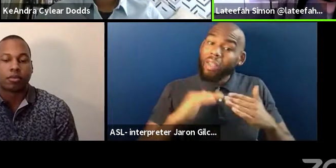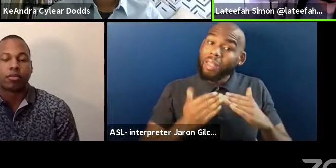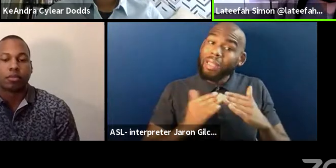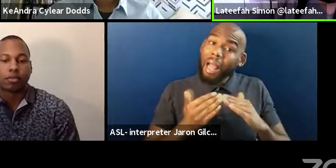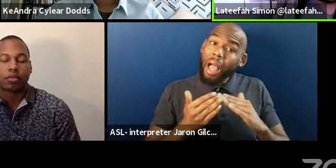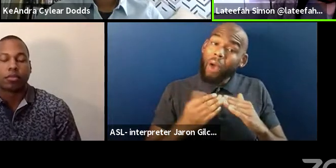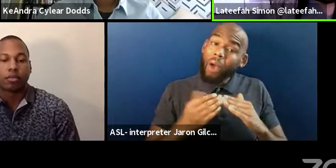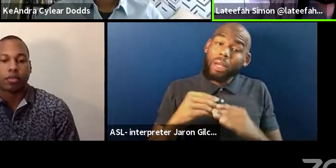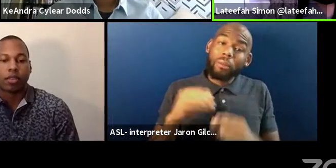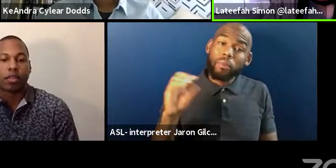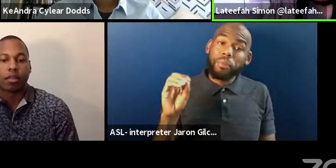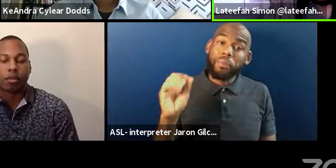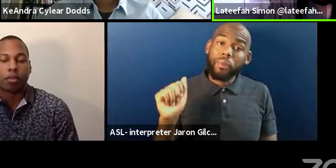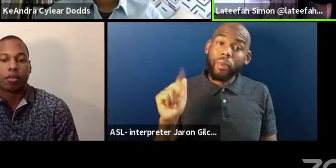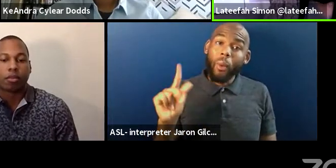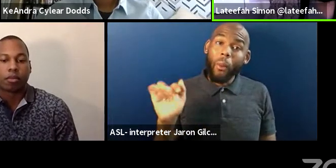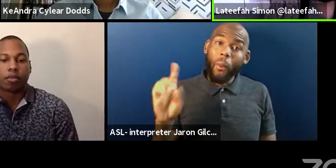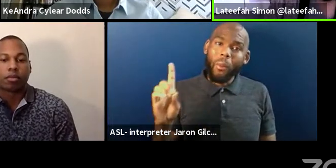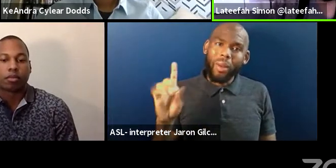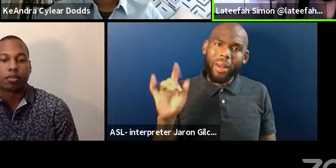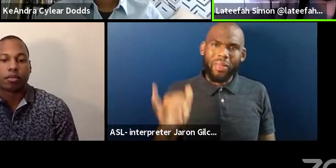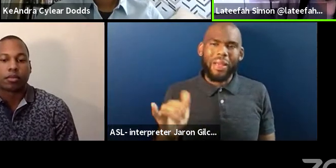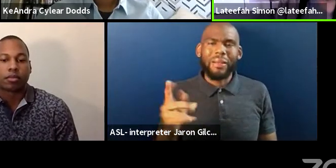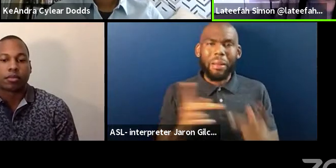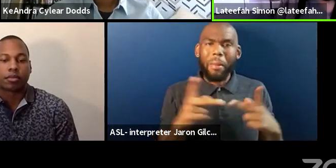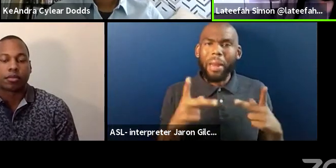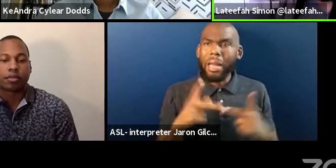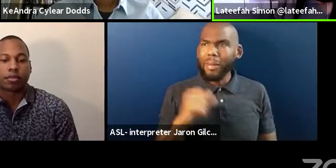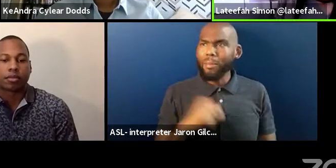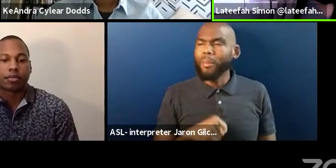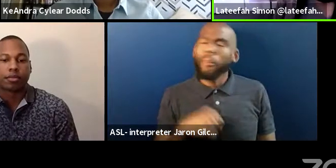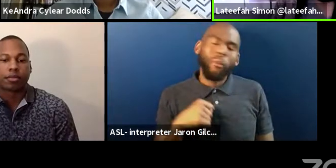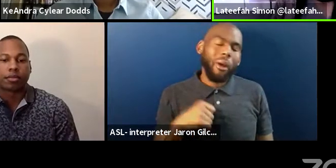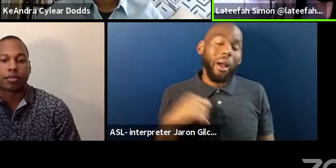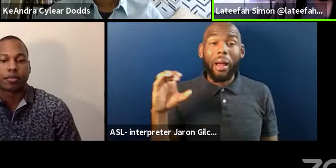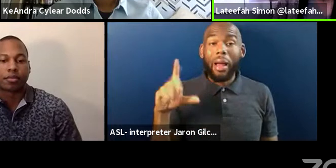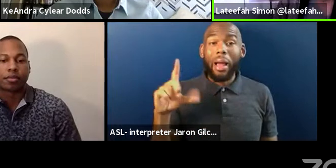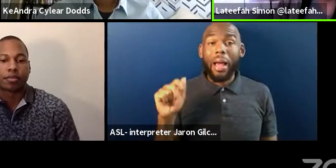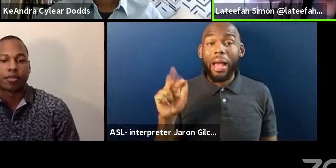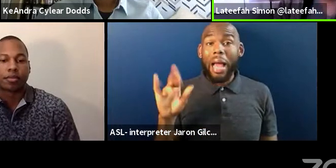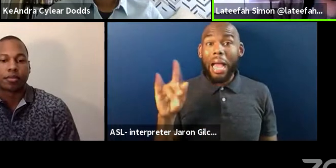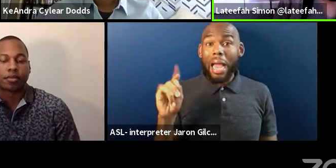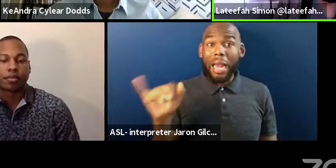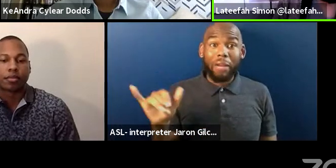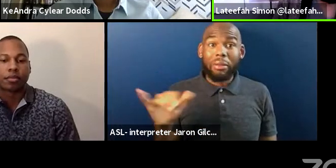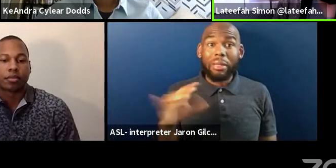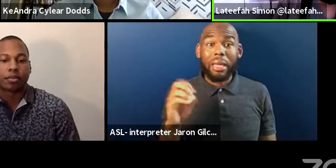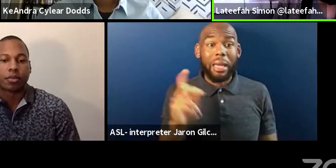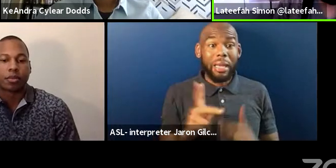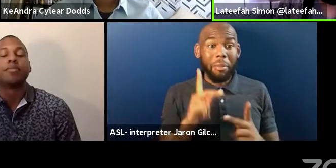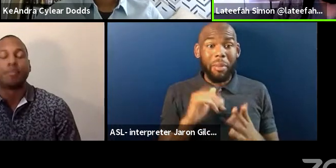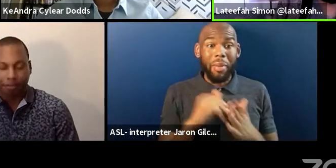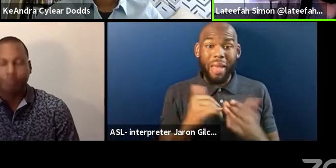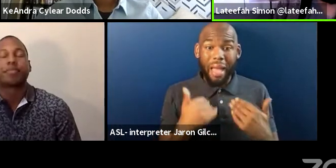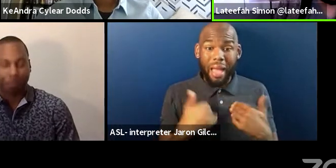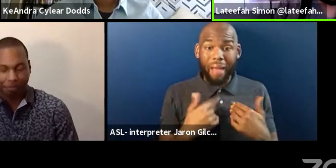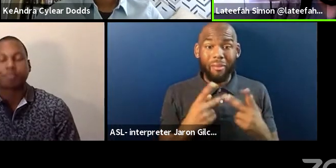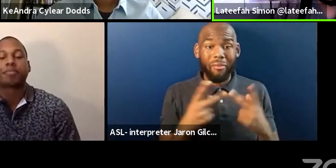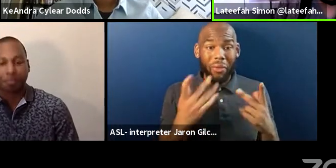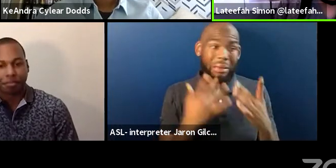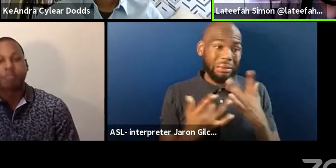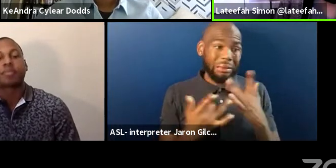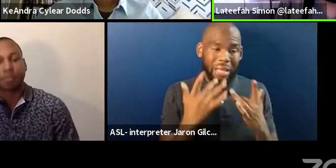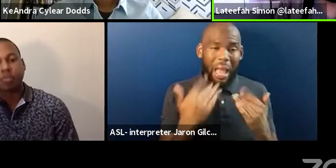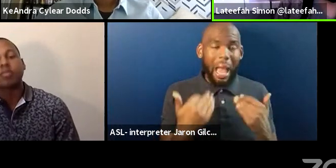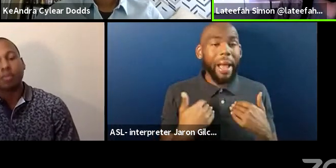in Oakland is just such a place of pride and clarity, and that folks who've had very little have been the best planners for their own safety. And I wanted to